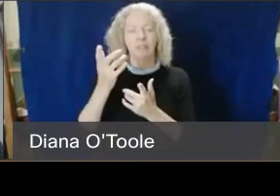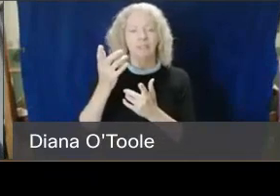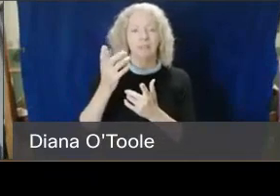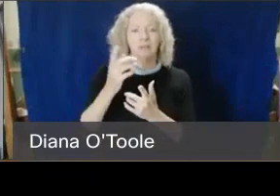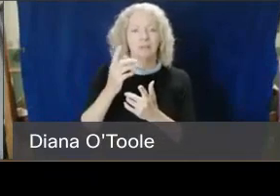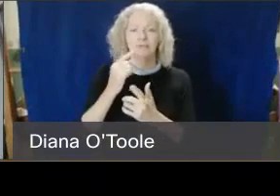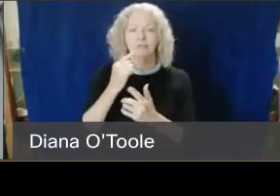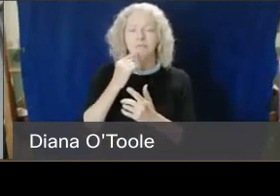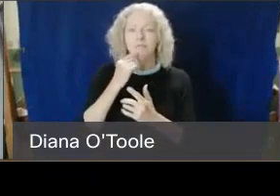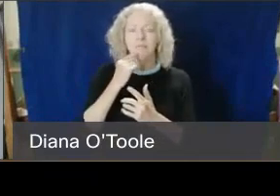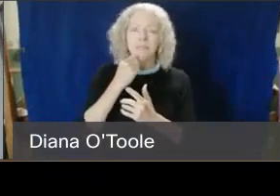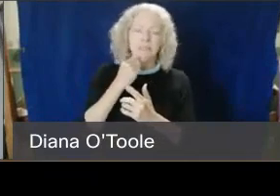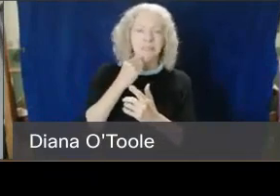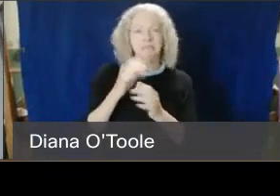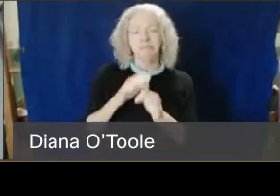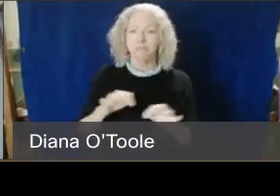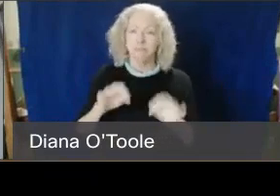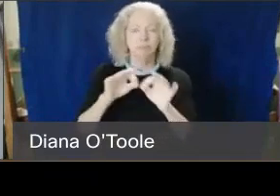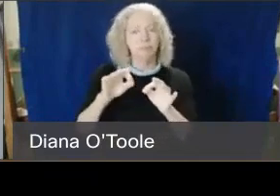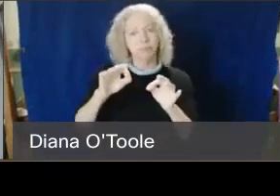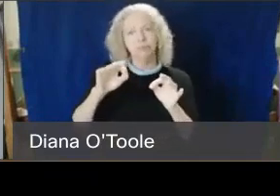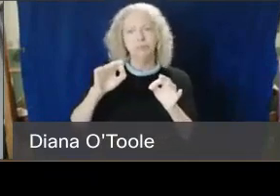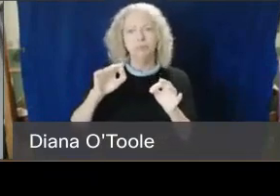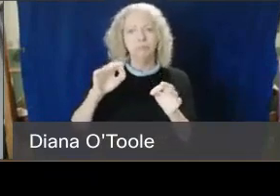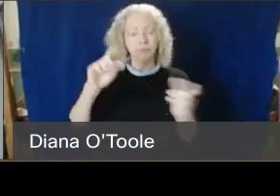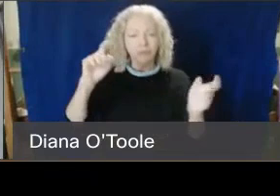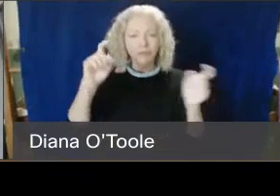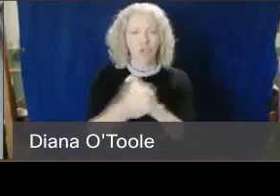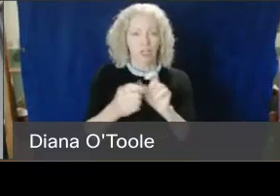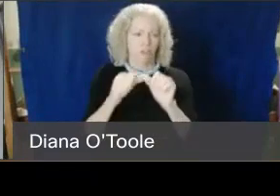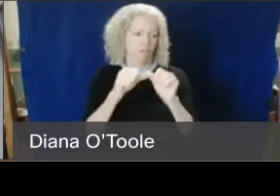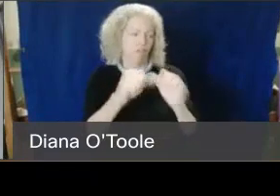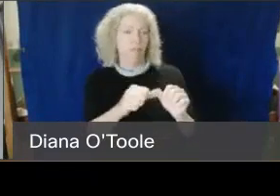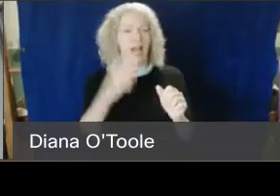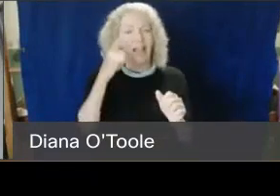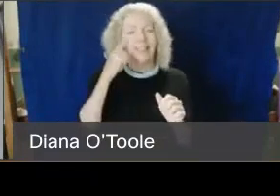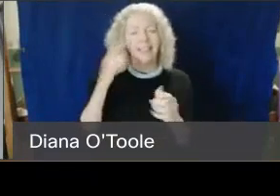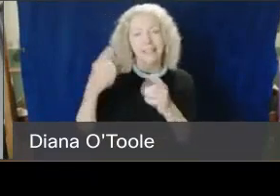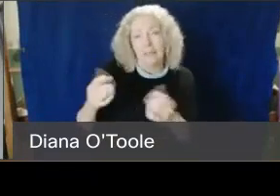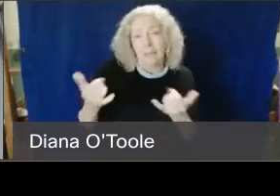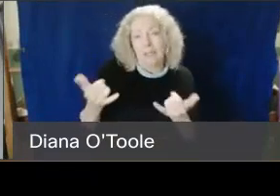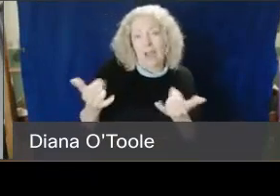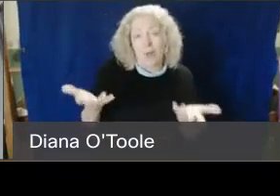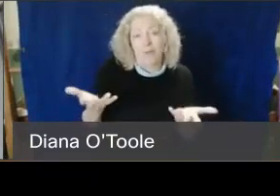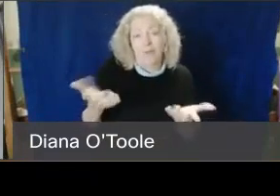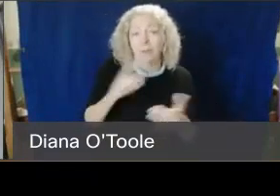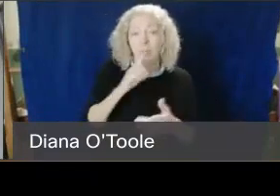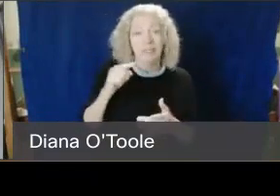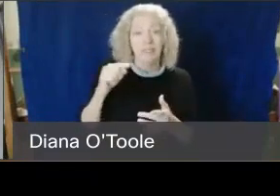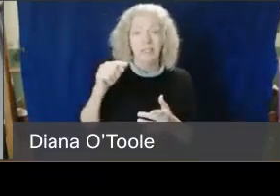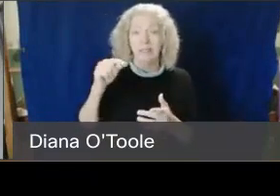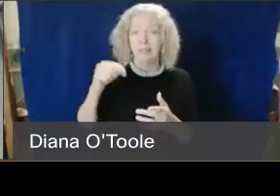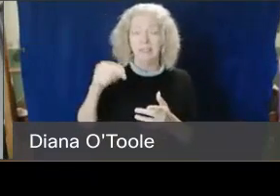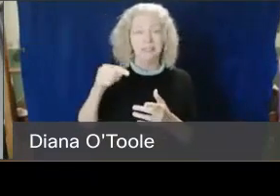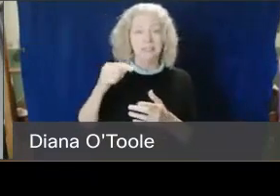and permanent and lasting change. And I think that that's happening now. I think we're living in really extraordinary times right